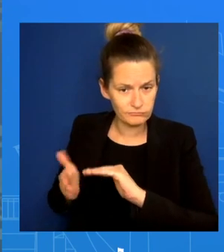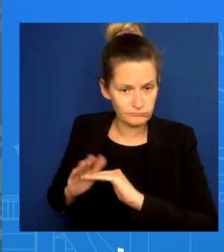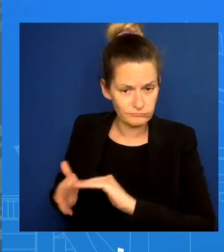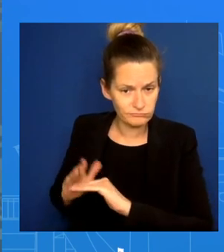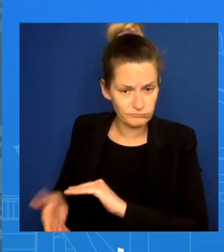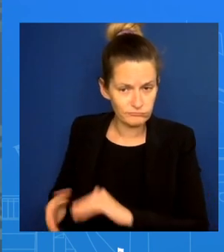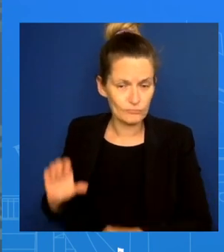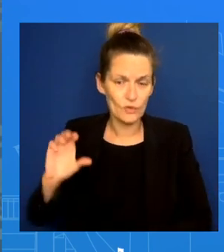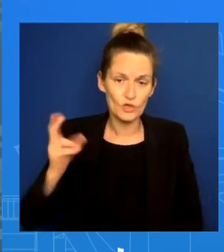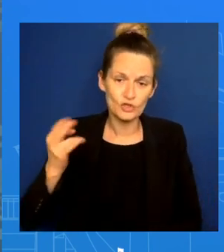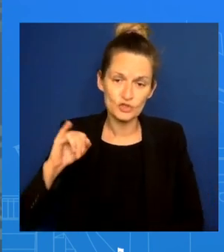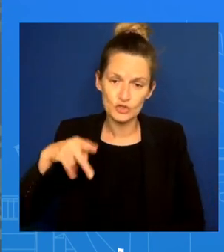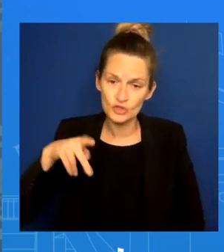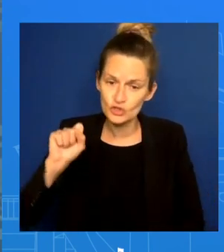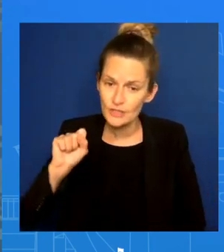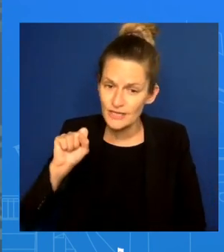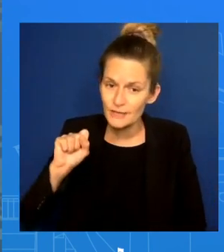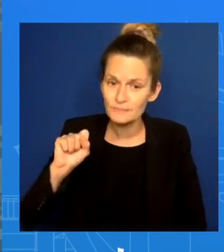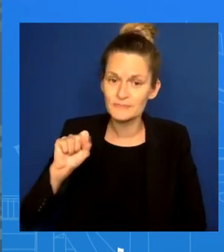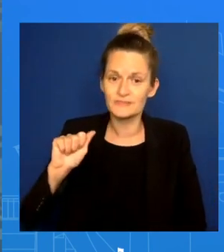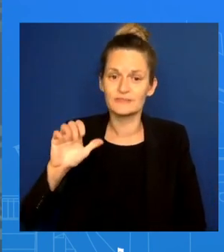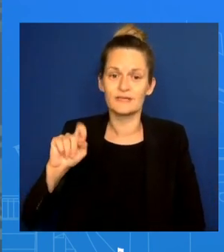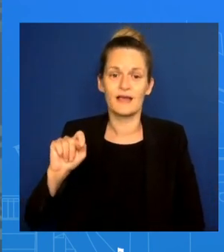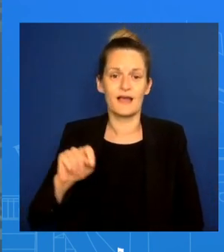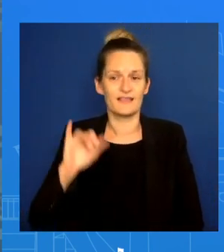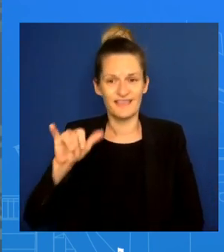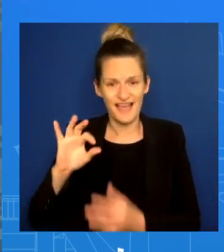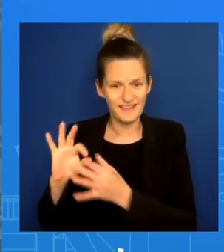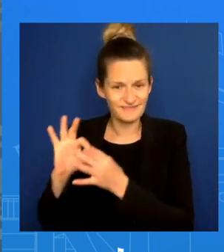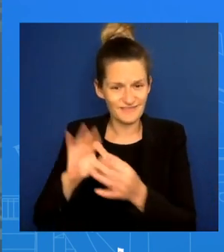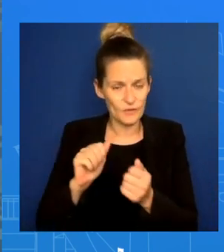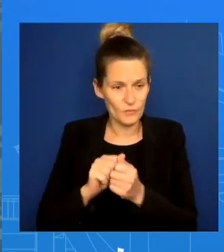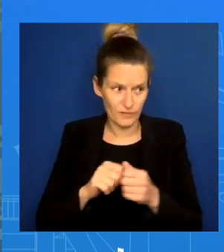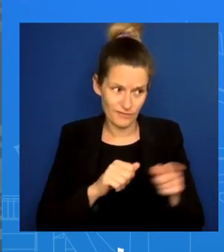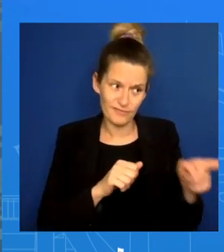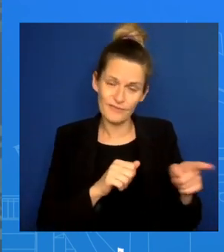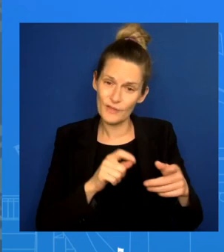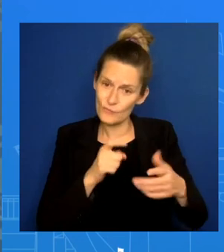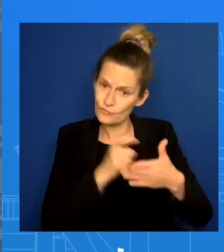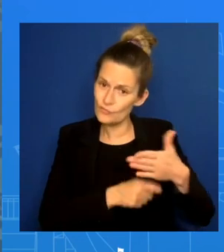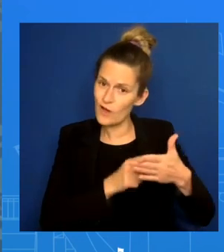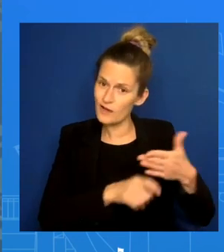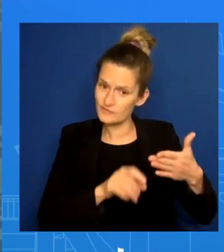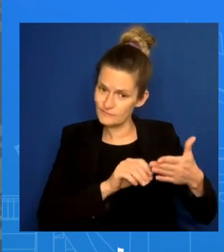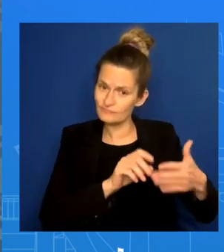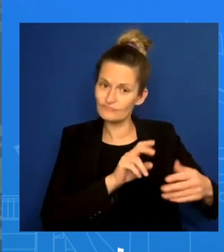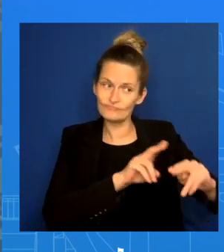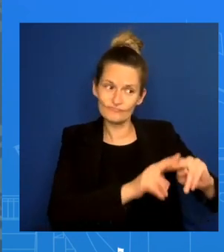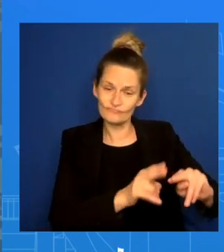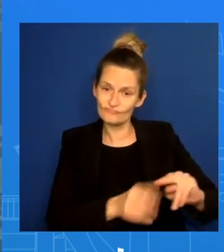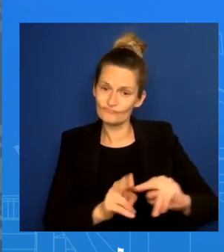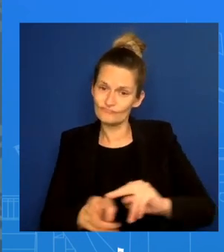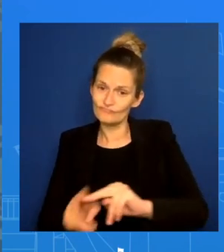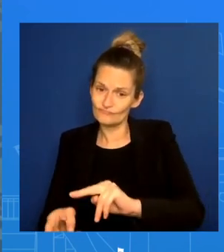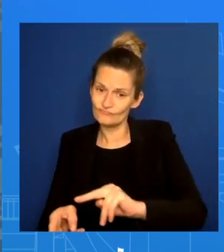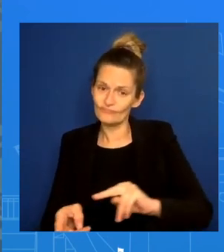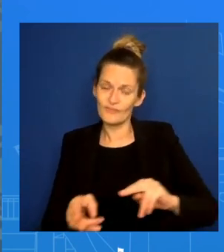security, to lowering cost for Americans. There's the reconciliation bill that's going to help lower